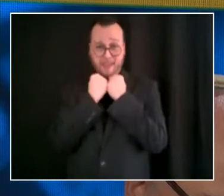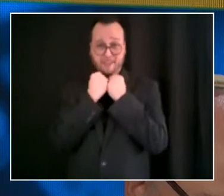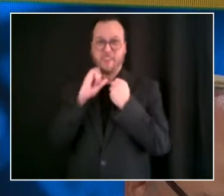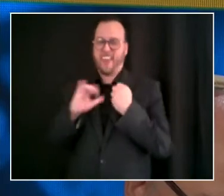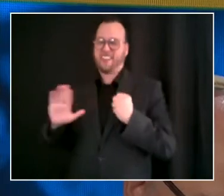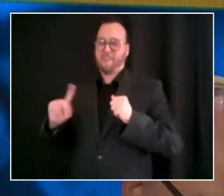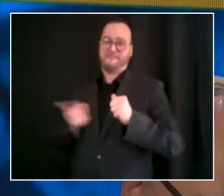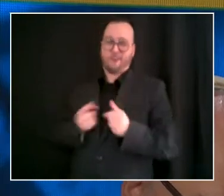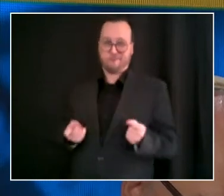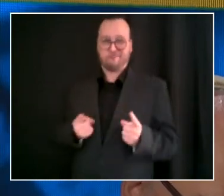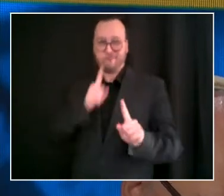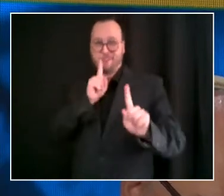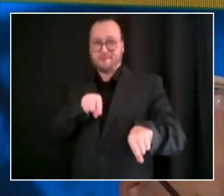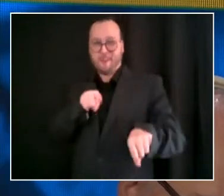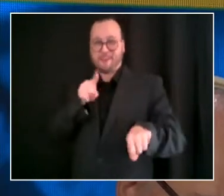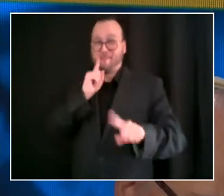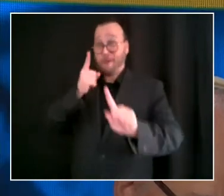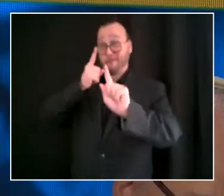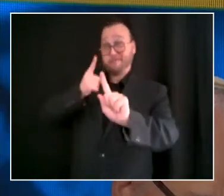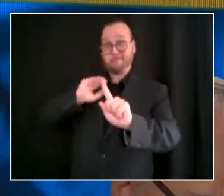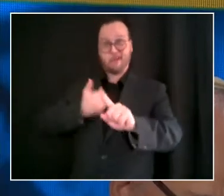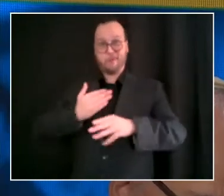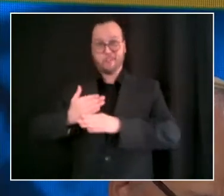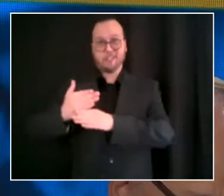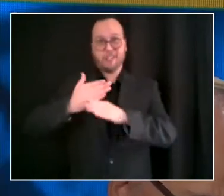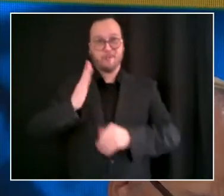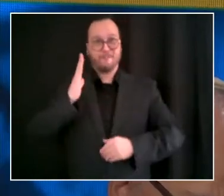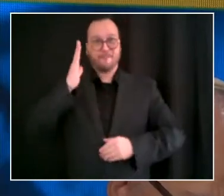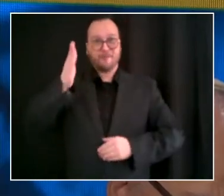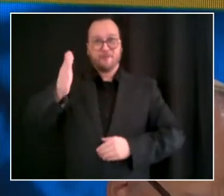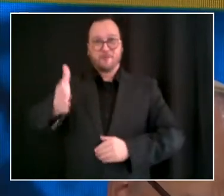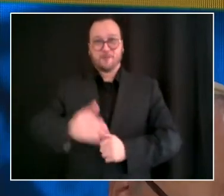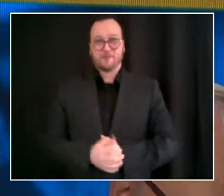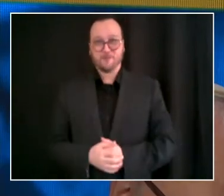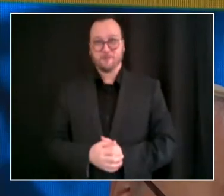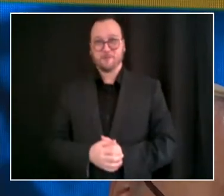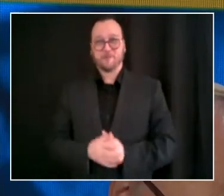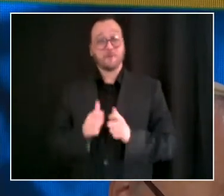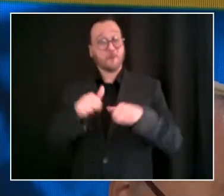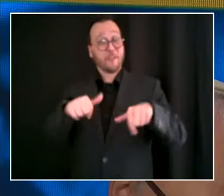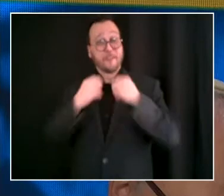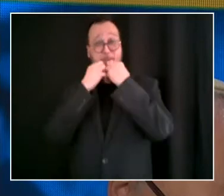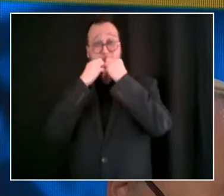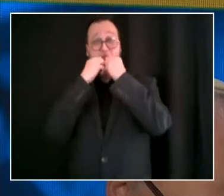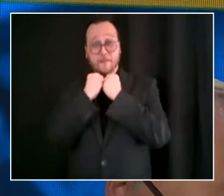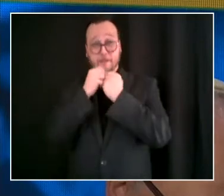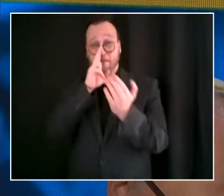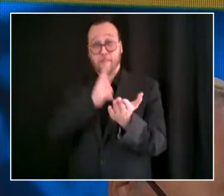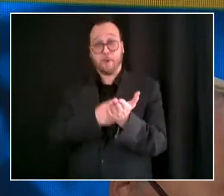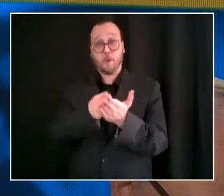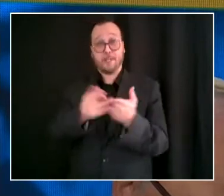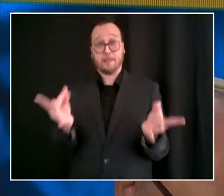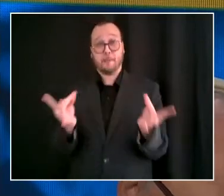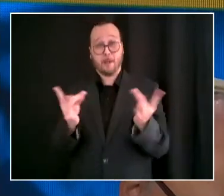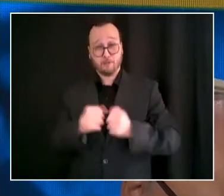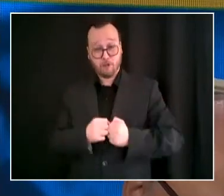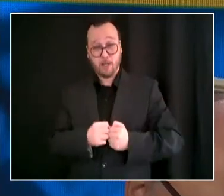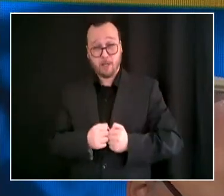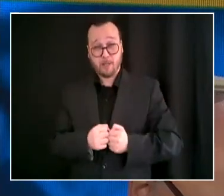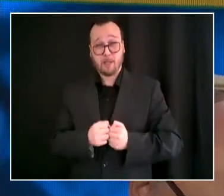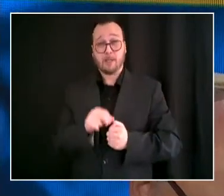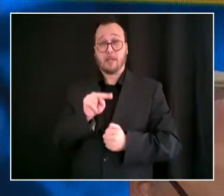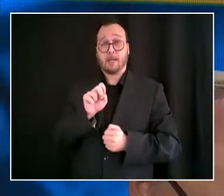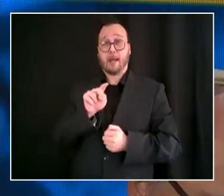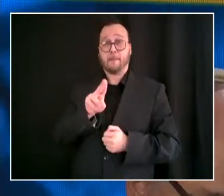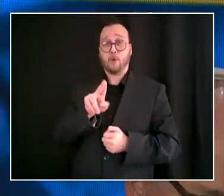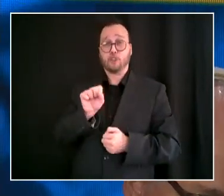for the sake of our shared futures. With this sacred Shinyo Buddhist mantra, Namu Shinyo, I will